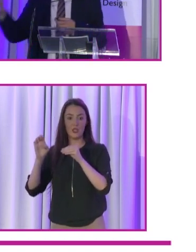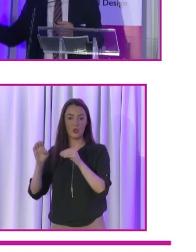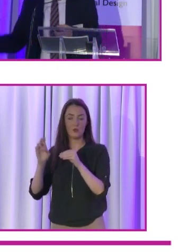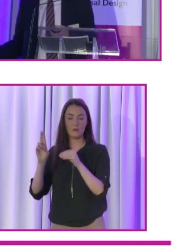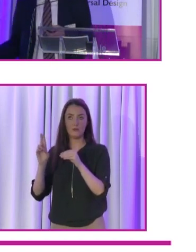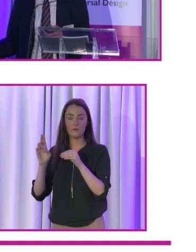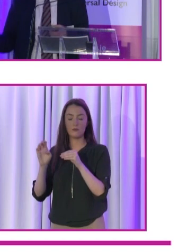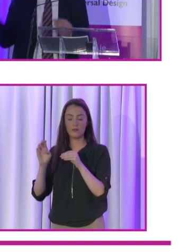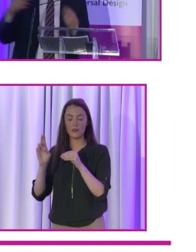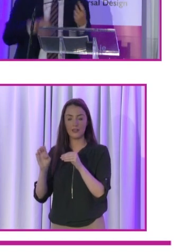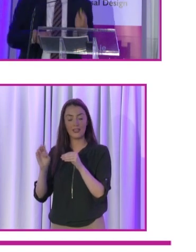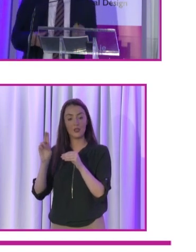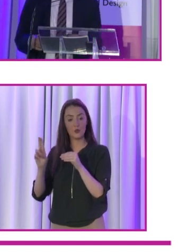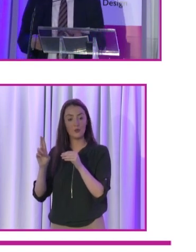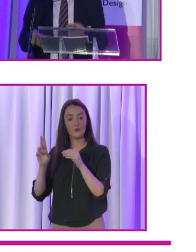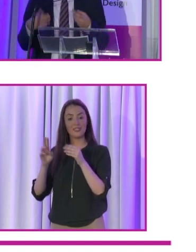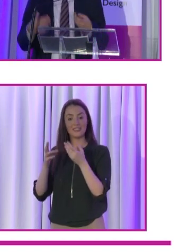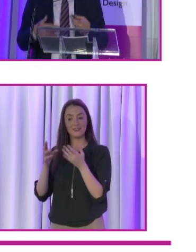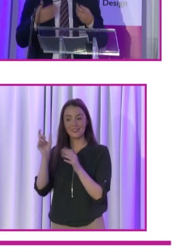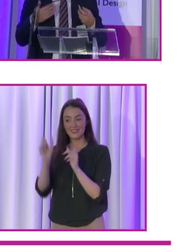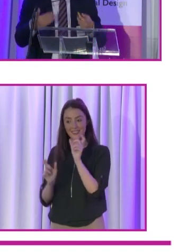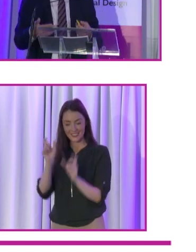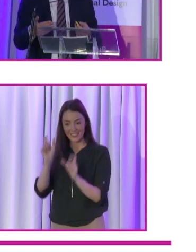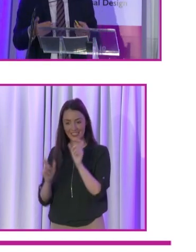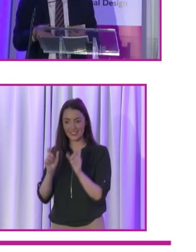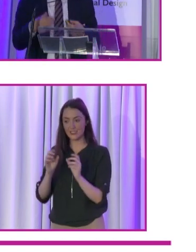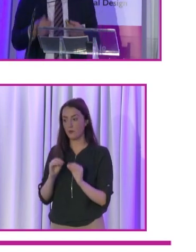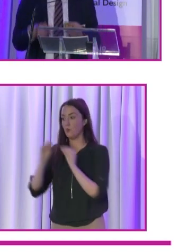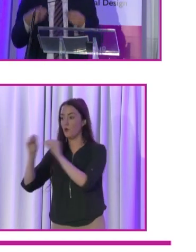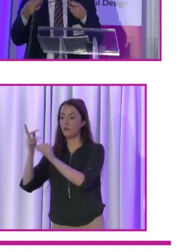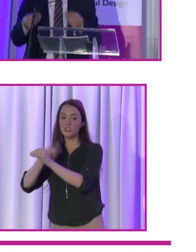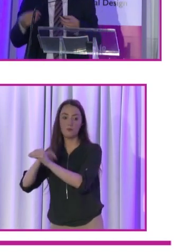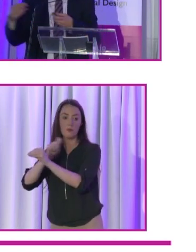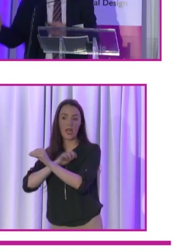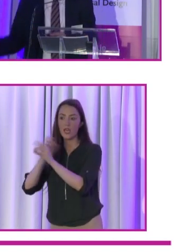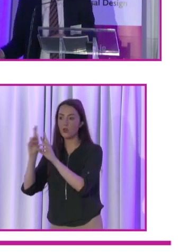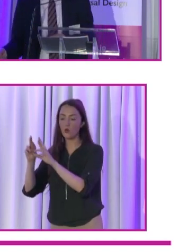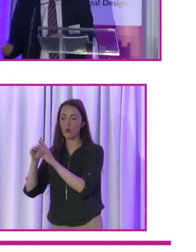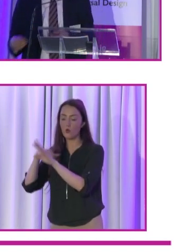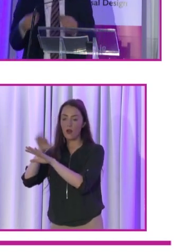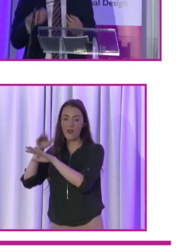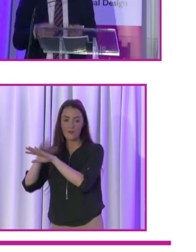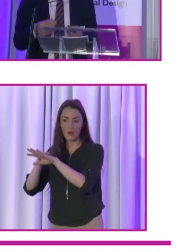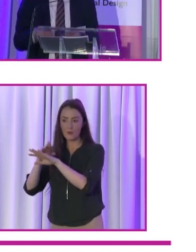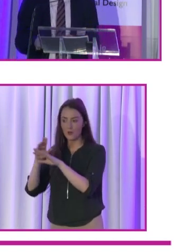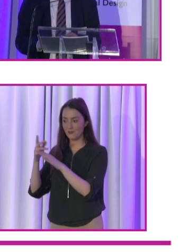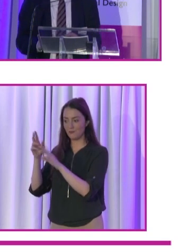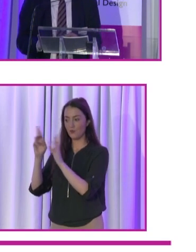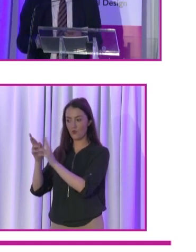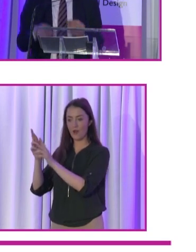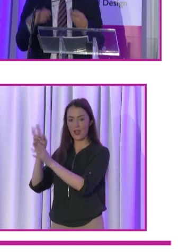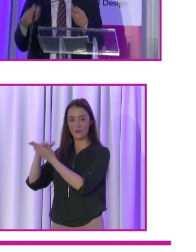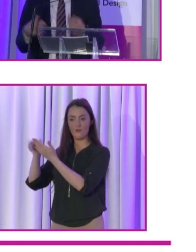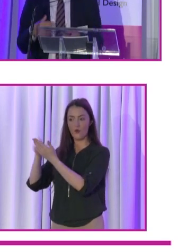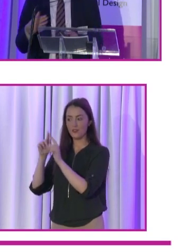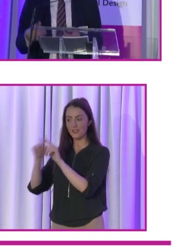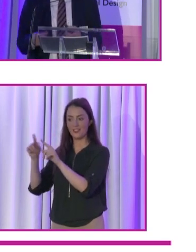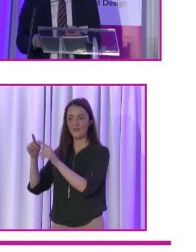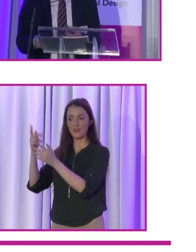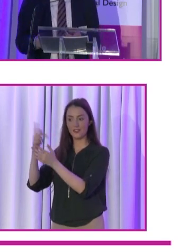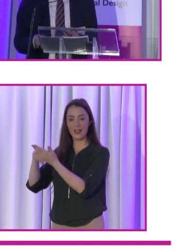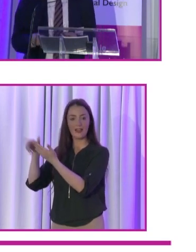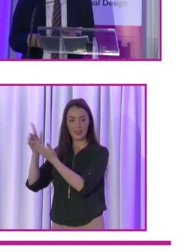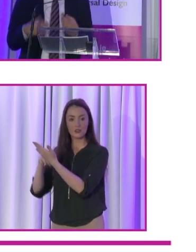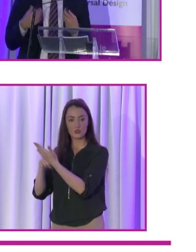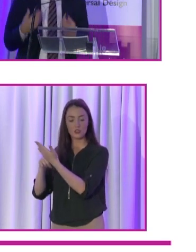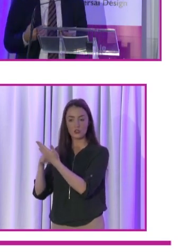Irish person that moves to Spain or vice versa, because then you have the right to vote in the municipal and in the European elections. So there are some